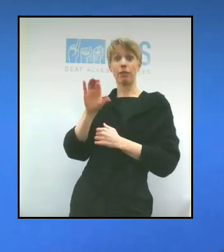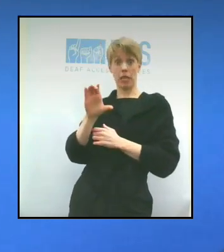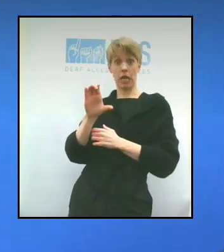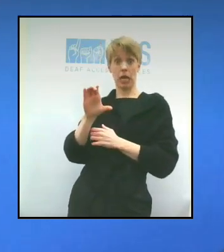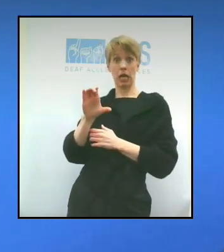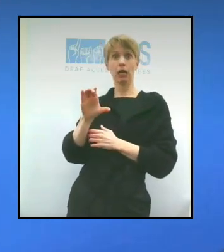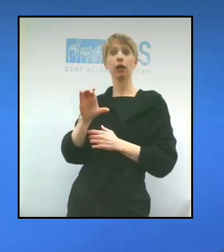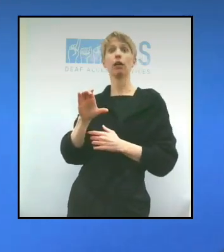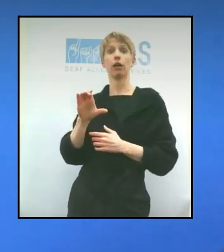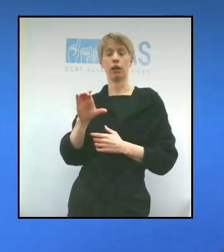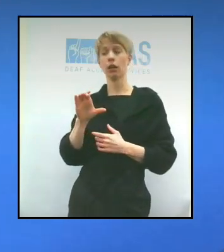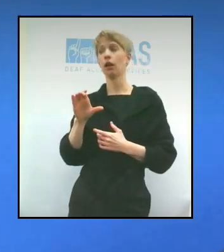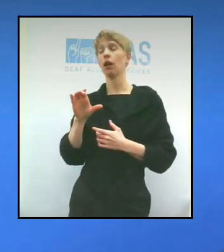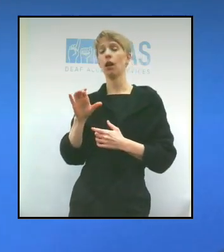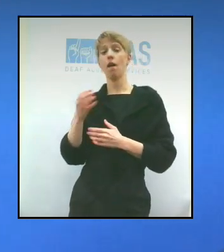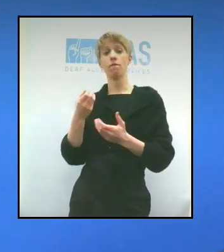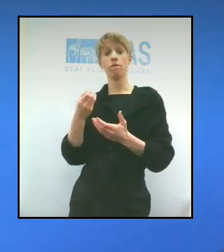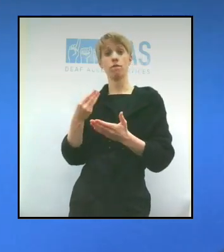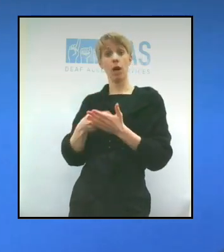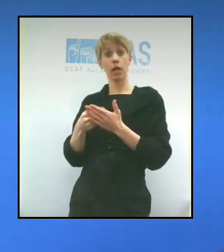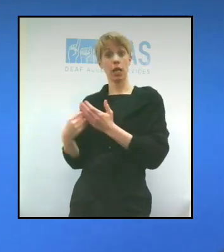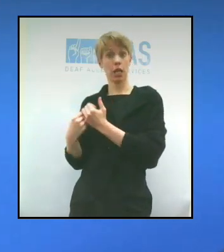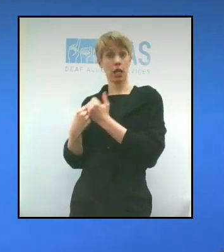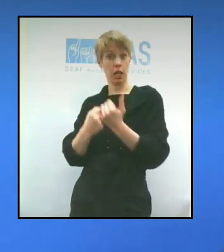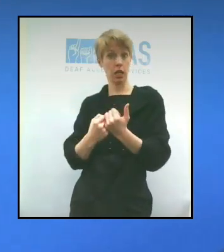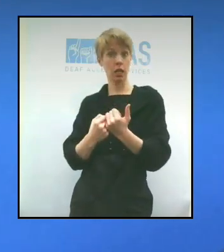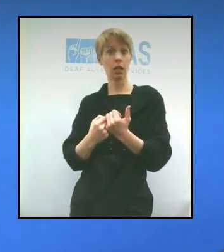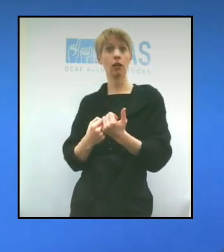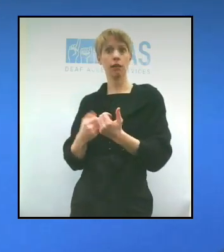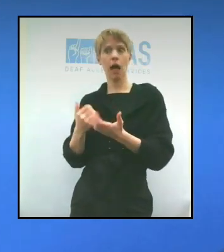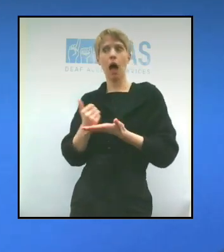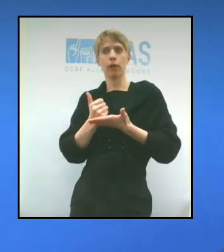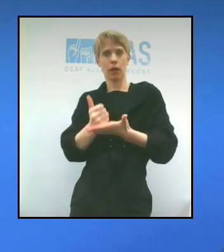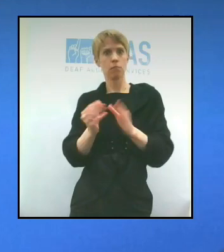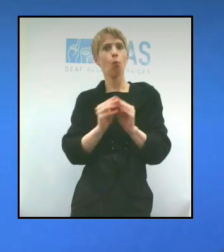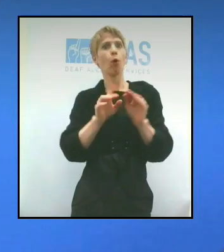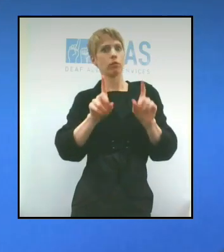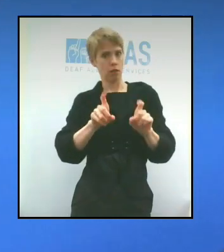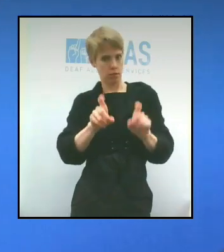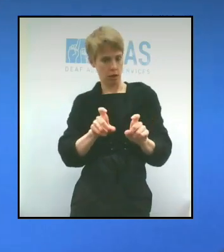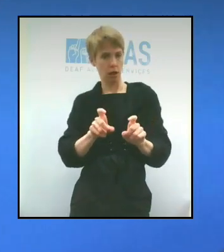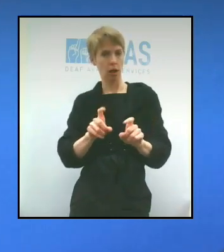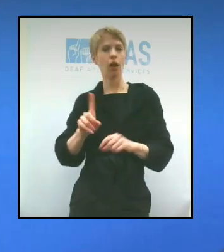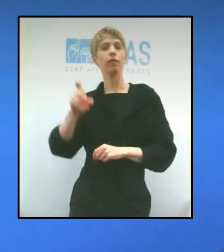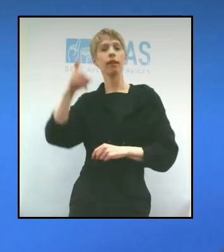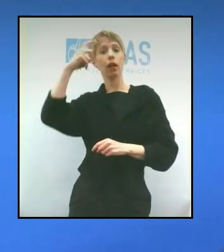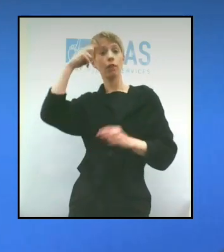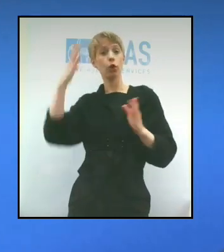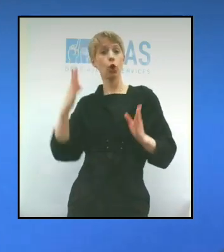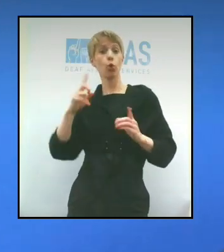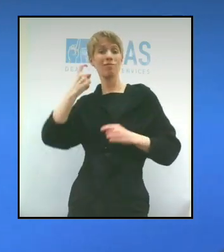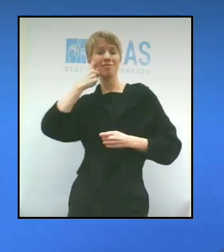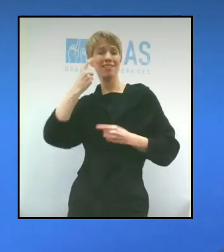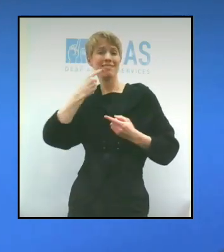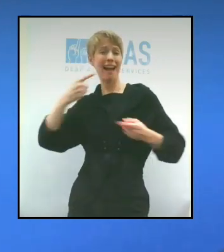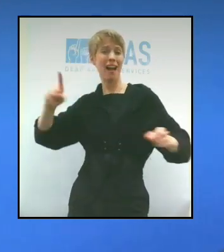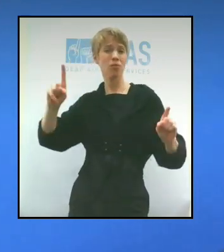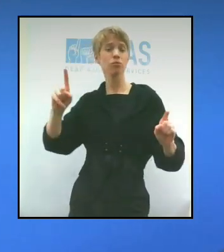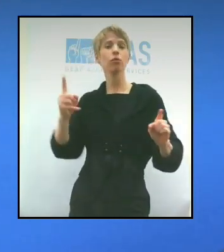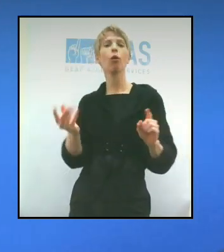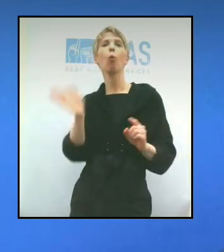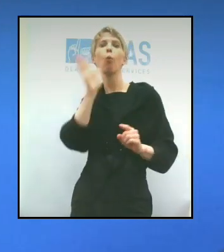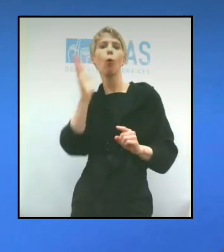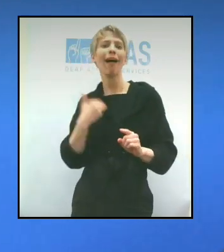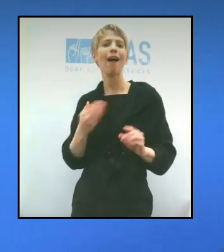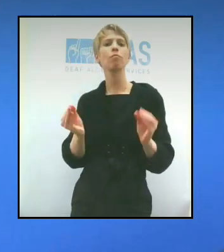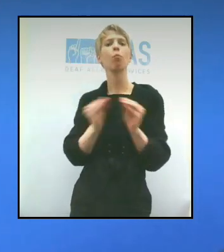as you know, the governor announced that they're going to be doing additional testing of nursing home employees. That will count towards the number,